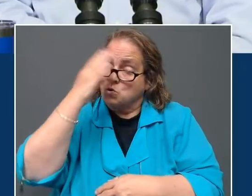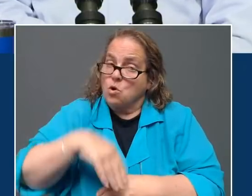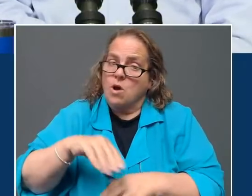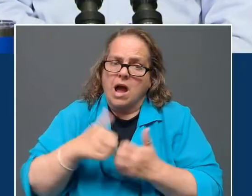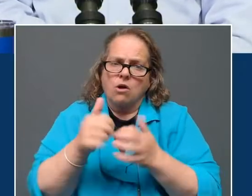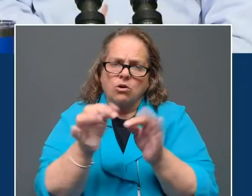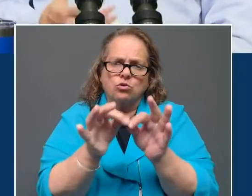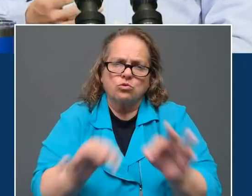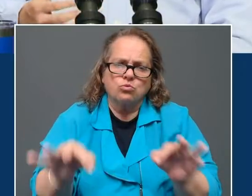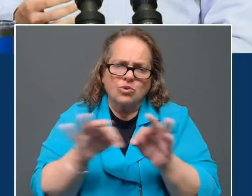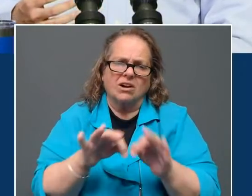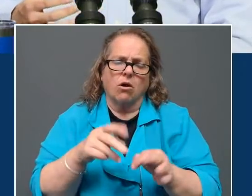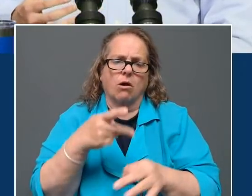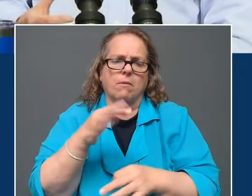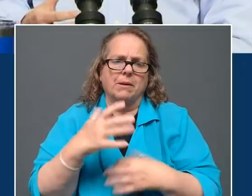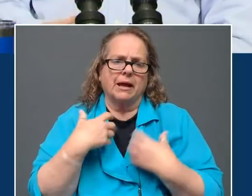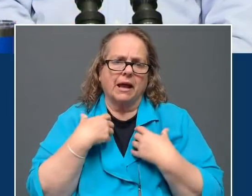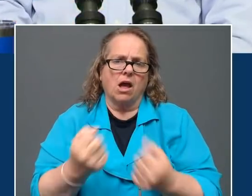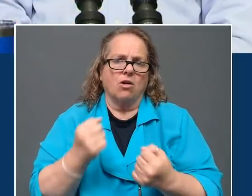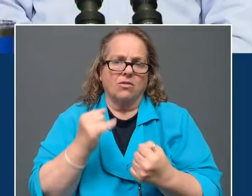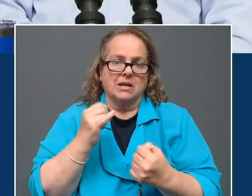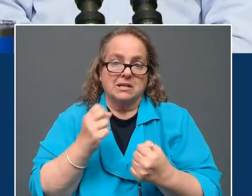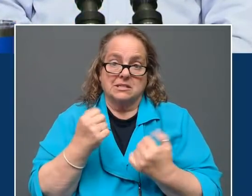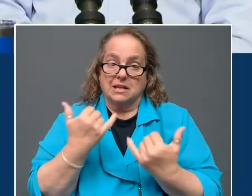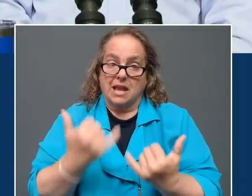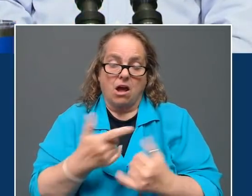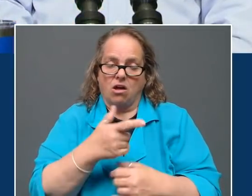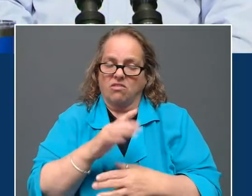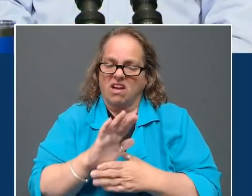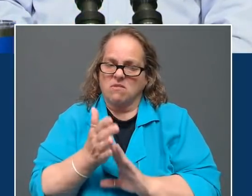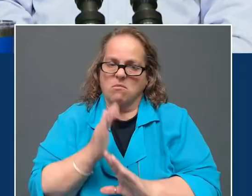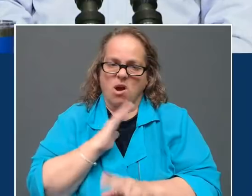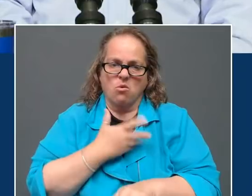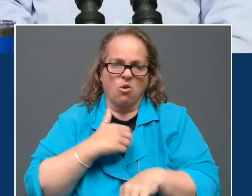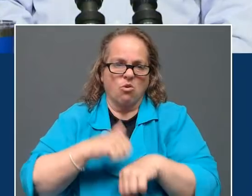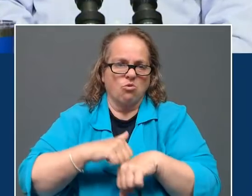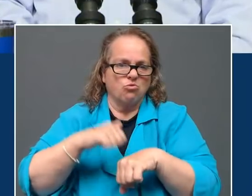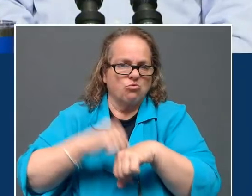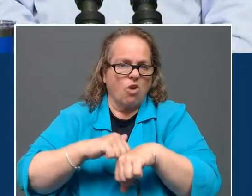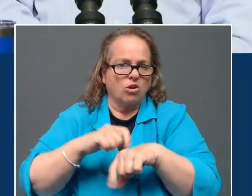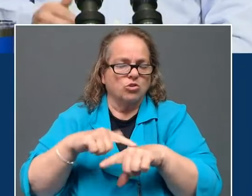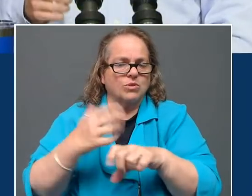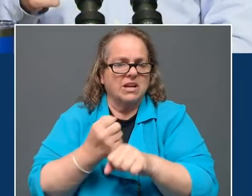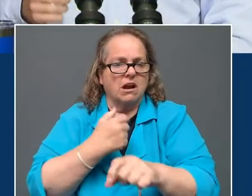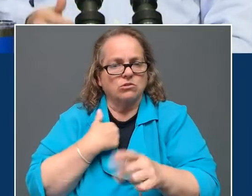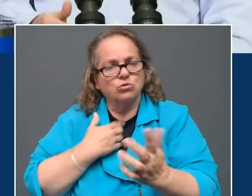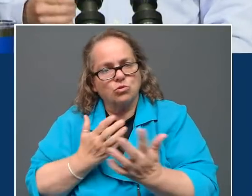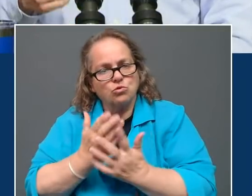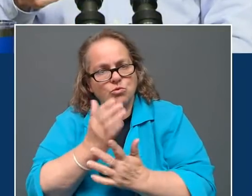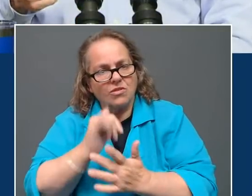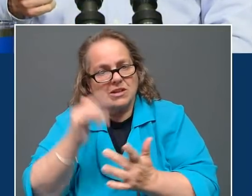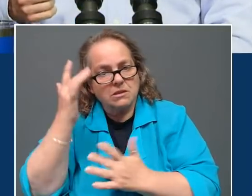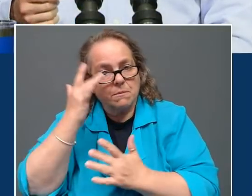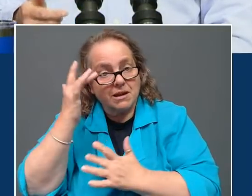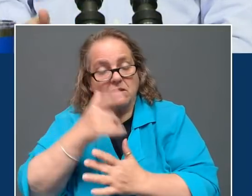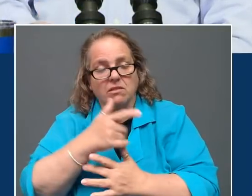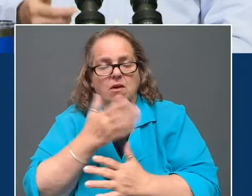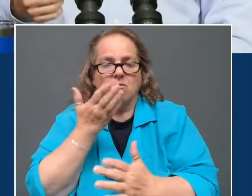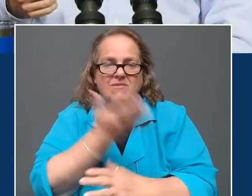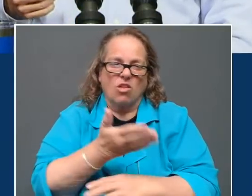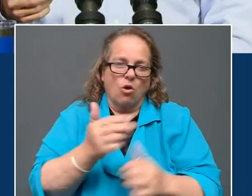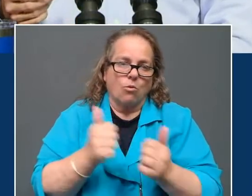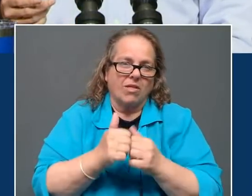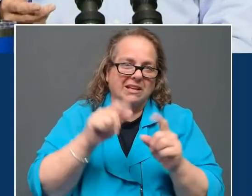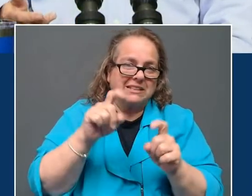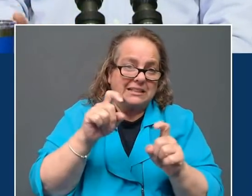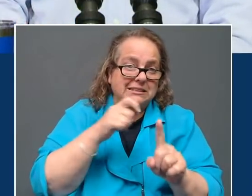now, and they have been our rock in getting through this pandemic. They have been there from testing to